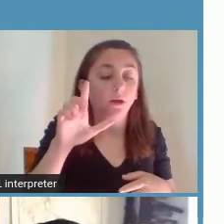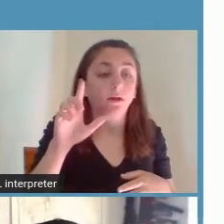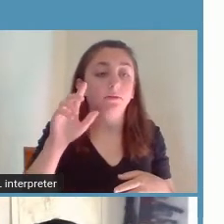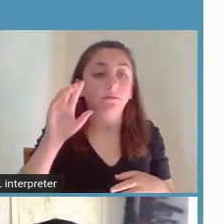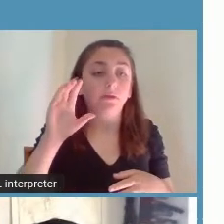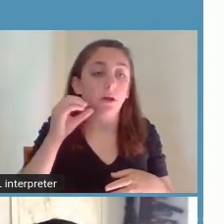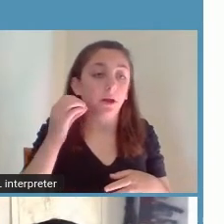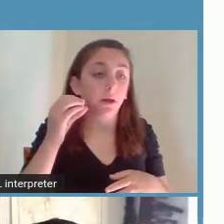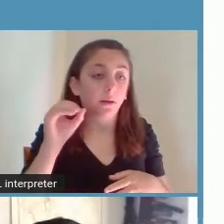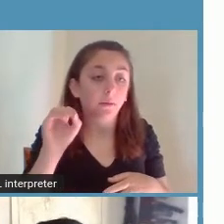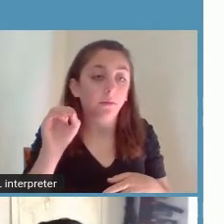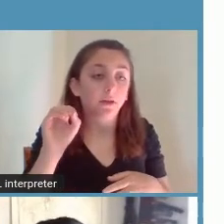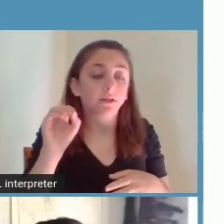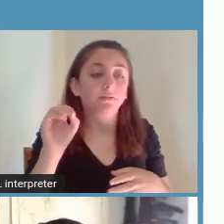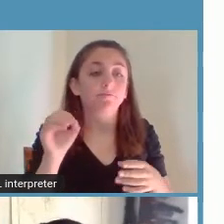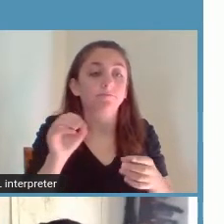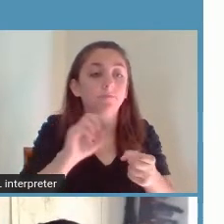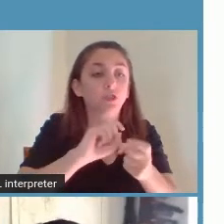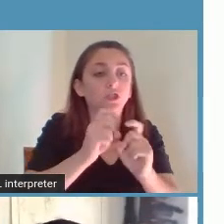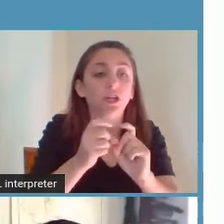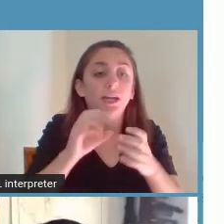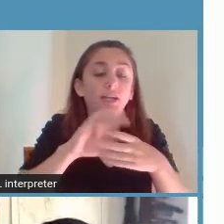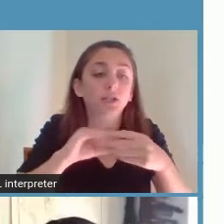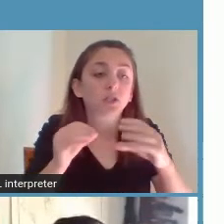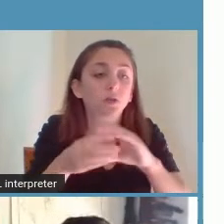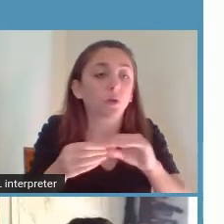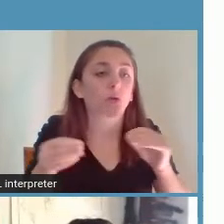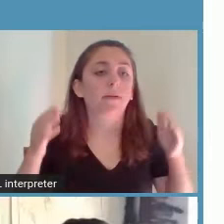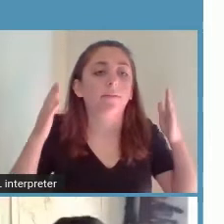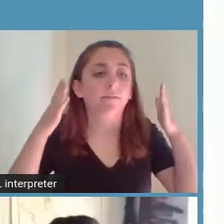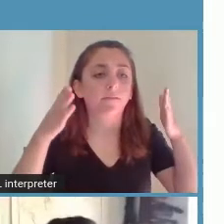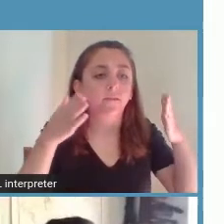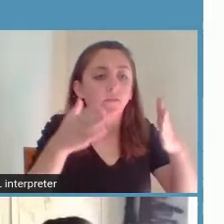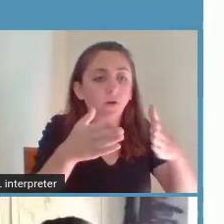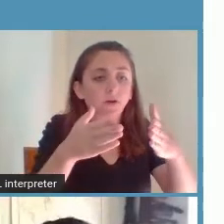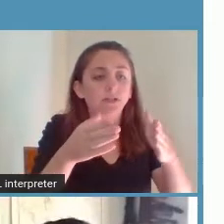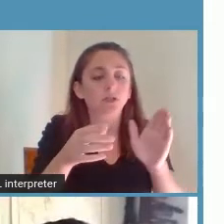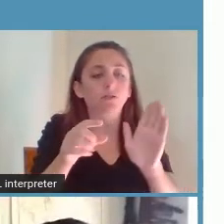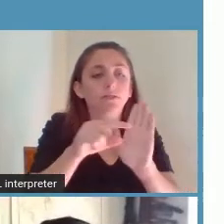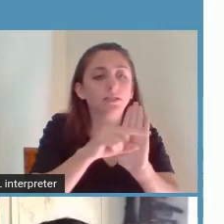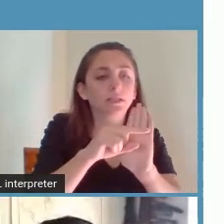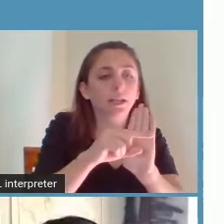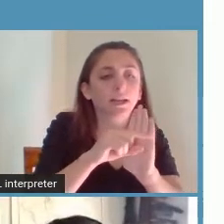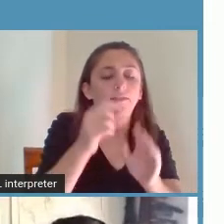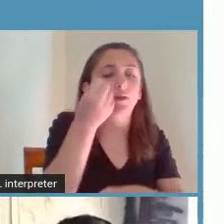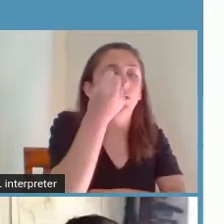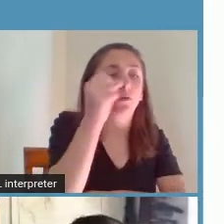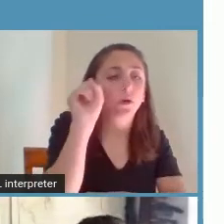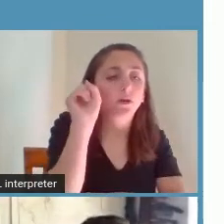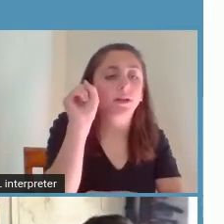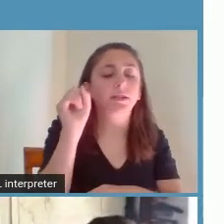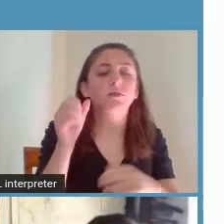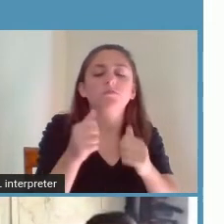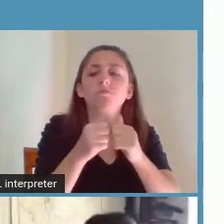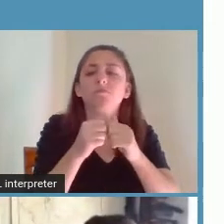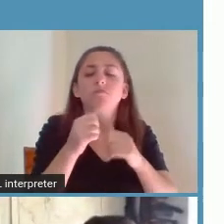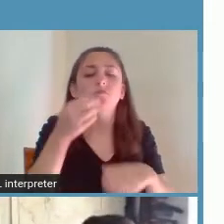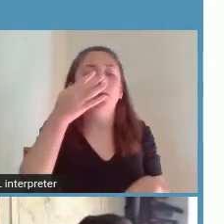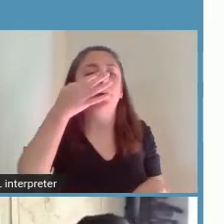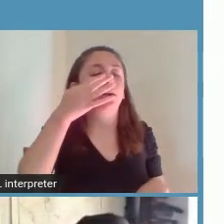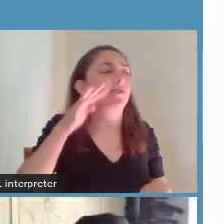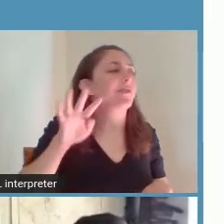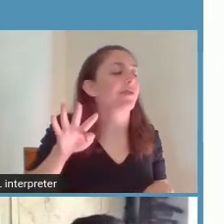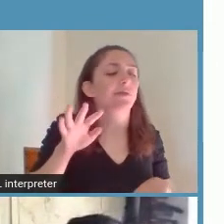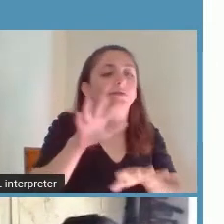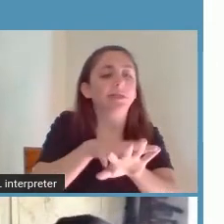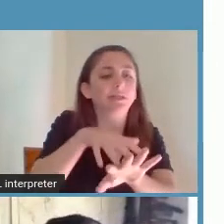twisted the story of what was going on and really focused on the negative of the protest without actually giving voice to the Indigenous